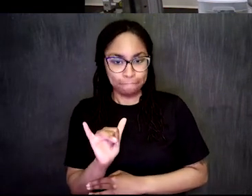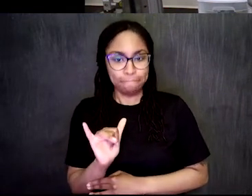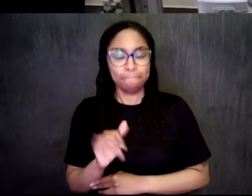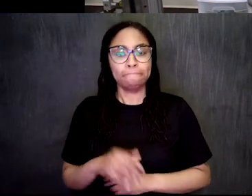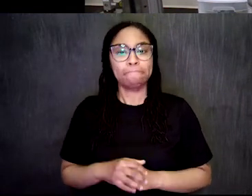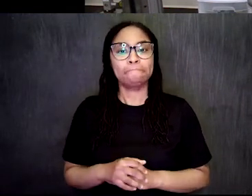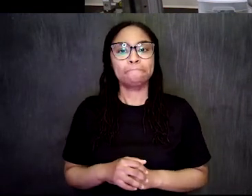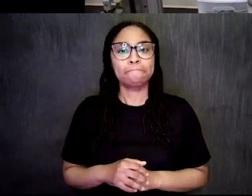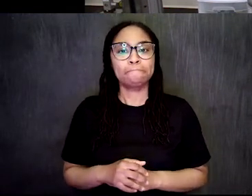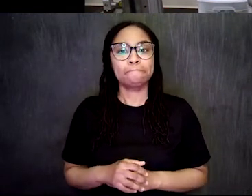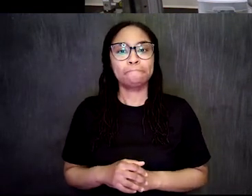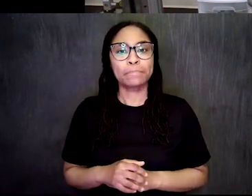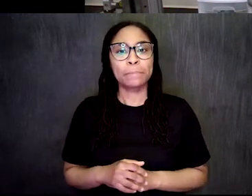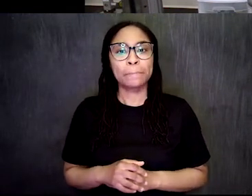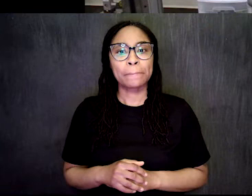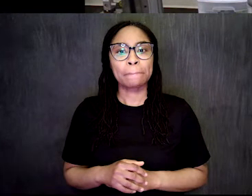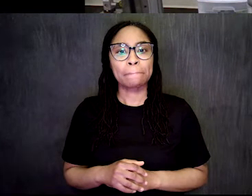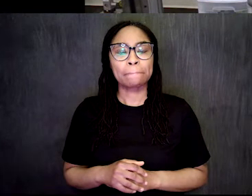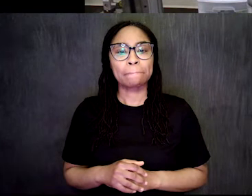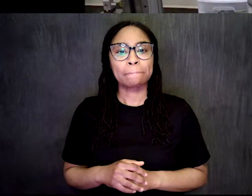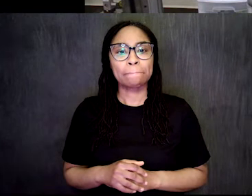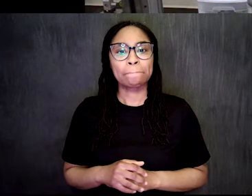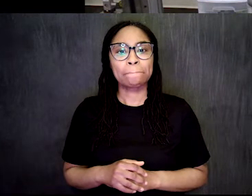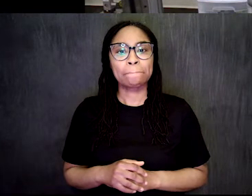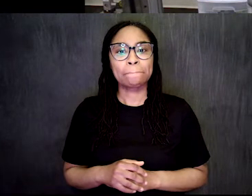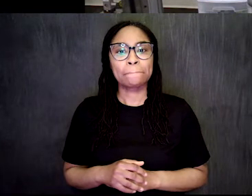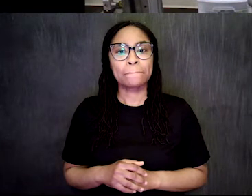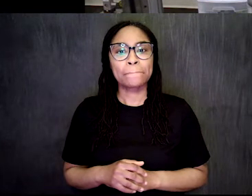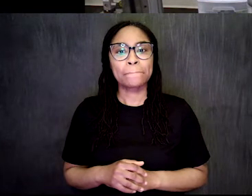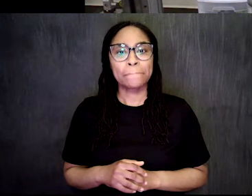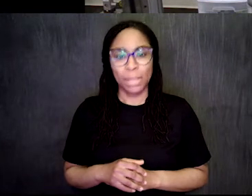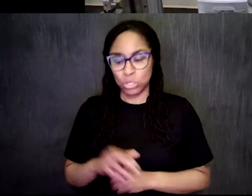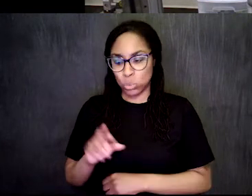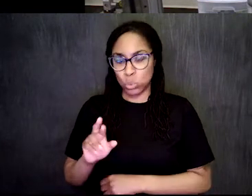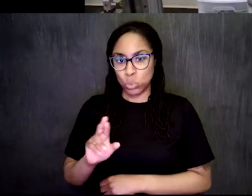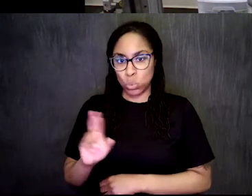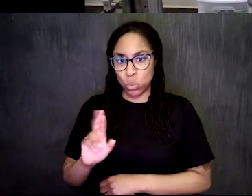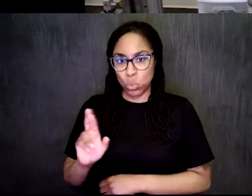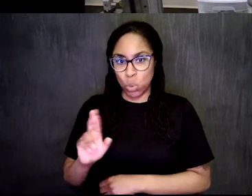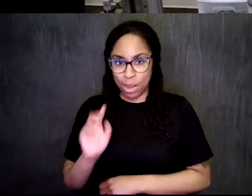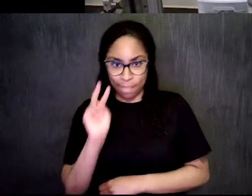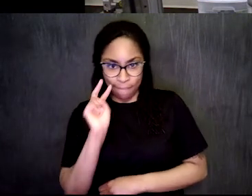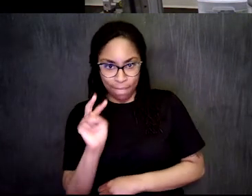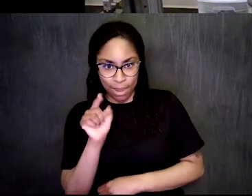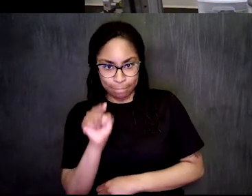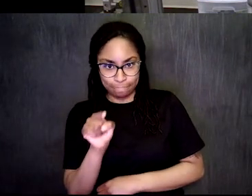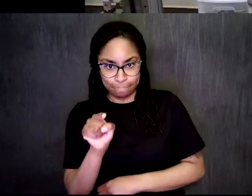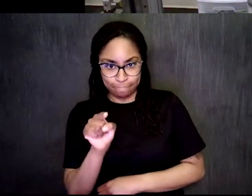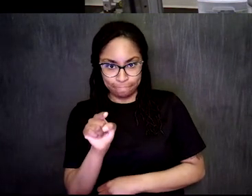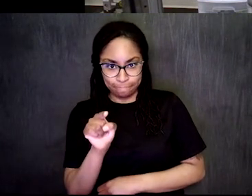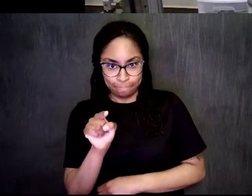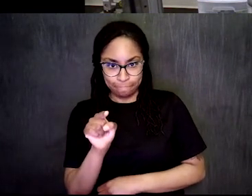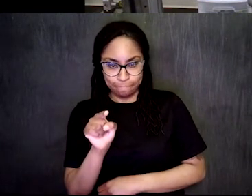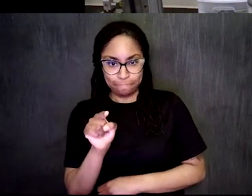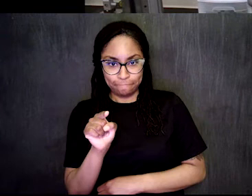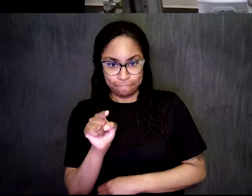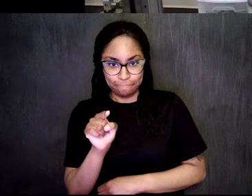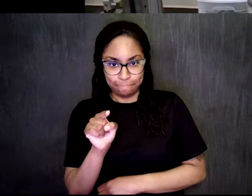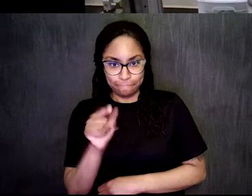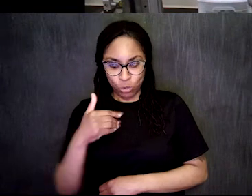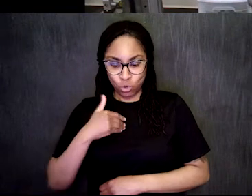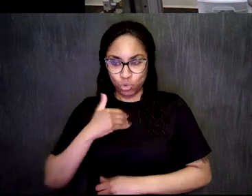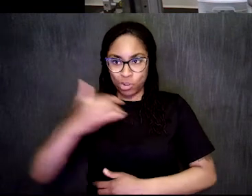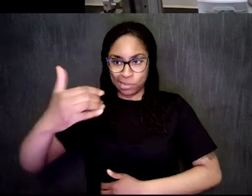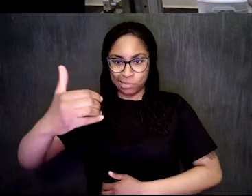the other leg away from you as far as possible. So we're going to start first with grabbing onto our right leg. So we're going to bring the